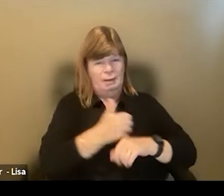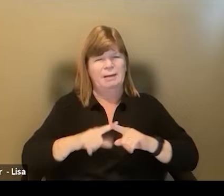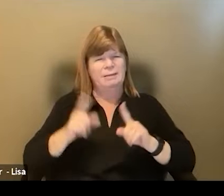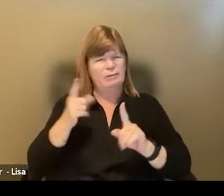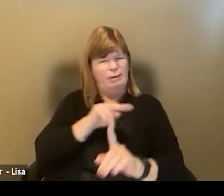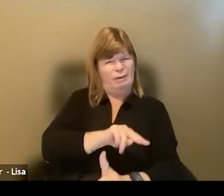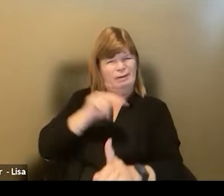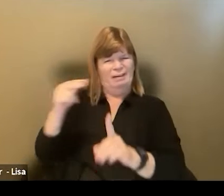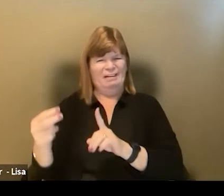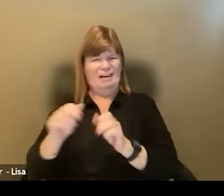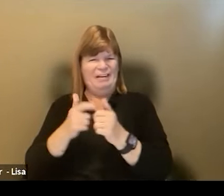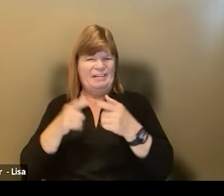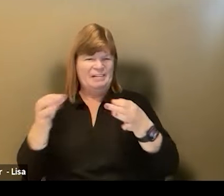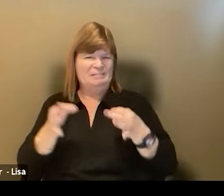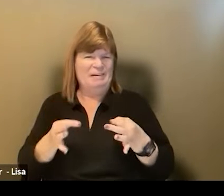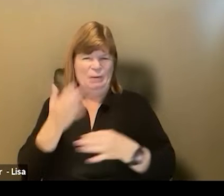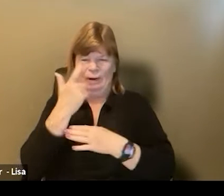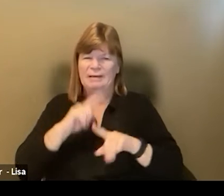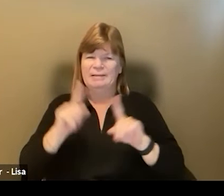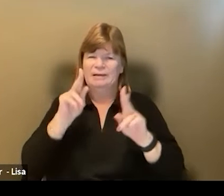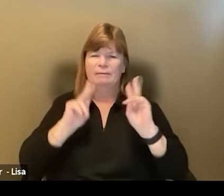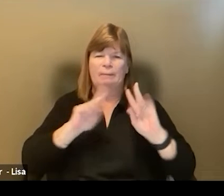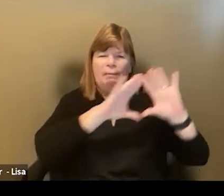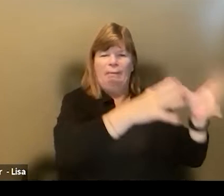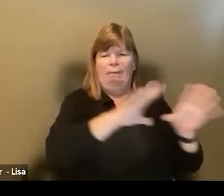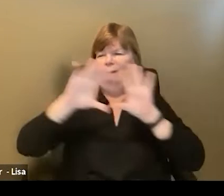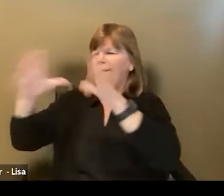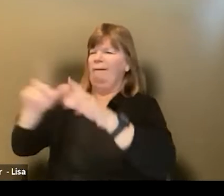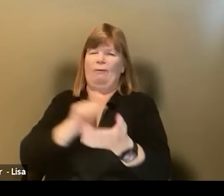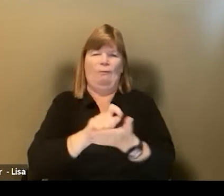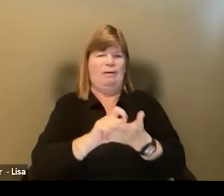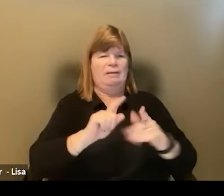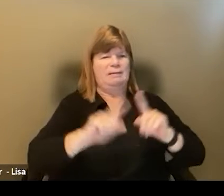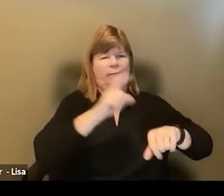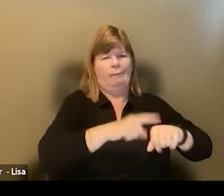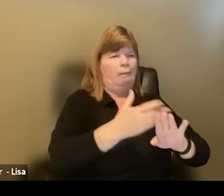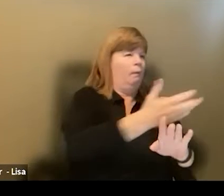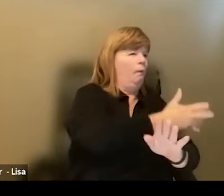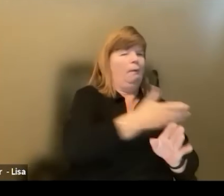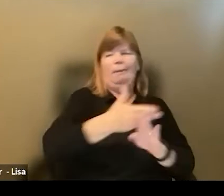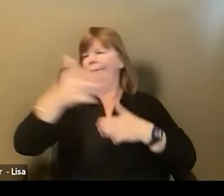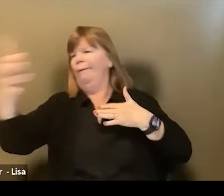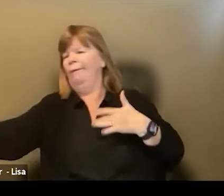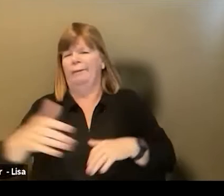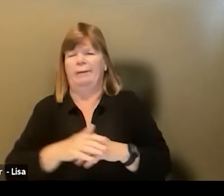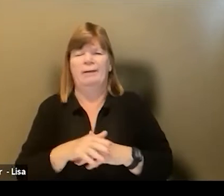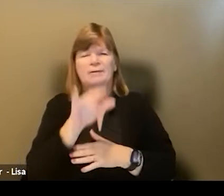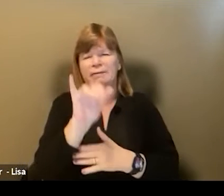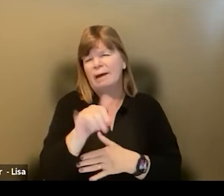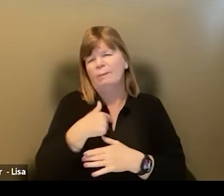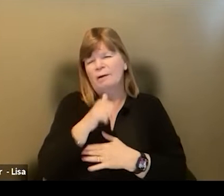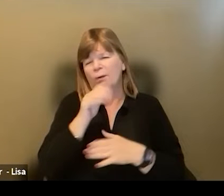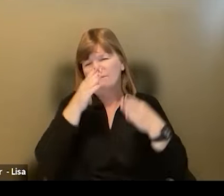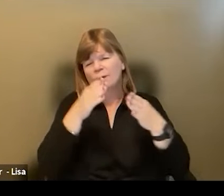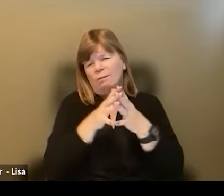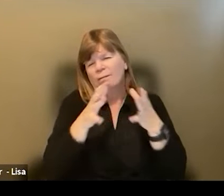differently across waivers because they were written by different divisions at different points in time. So this is an area of alignment that you may not see us focus too much